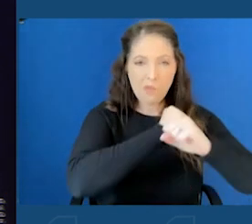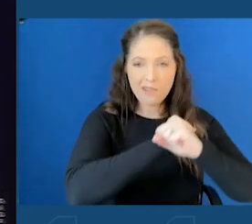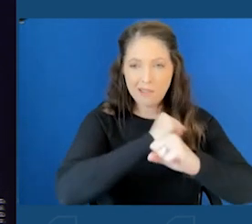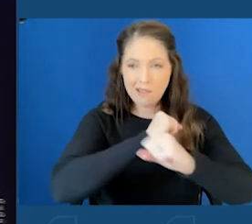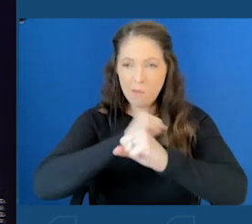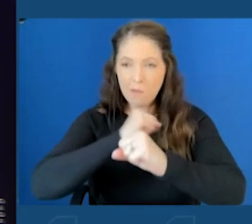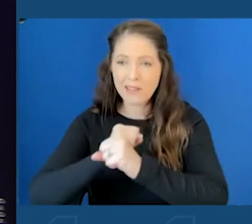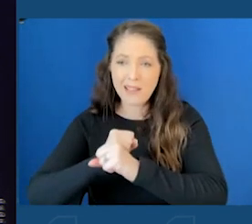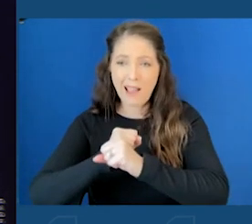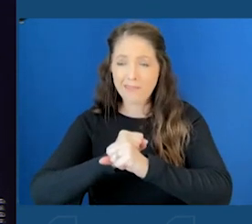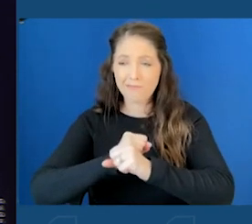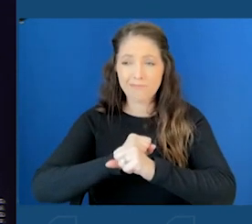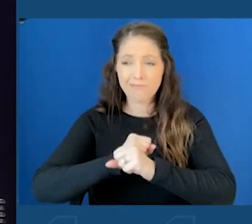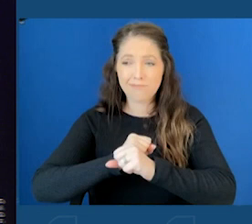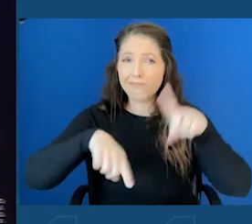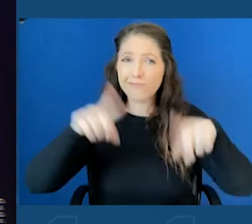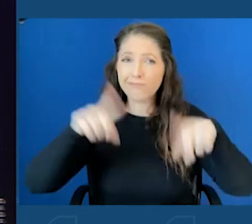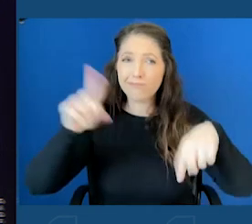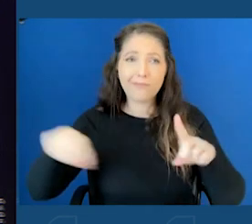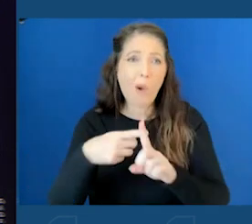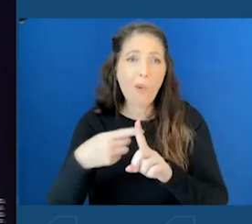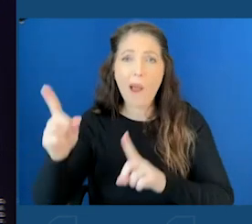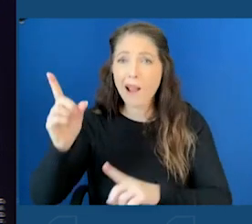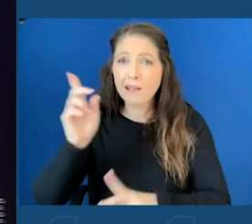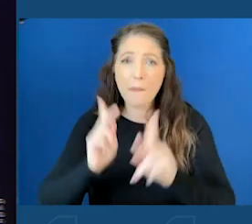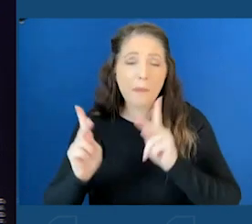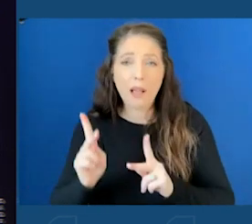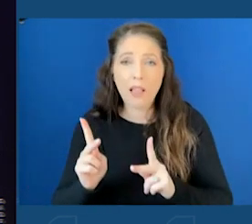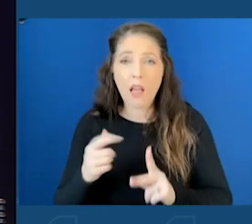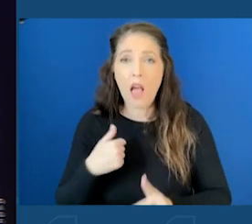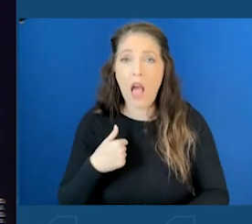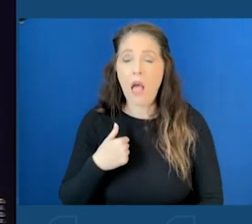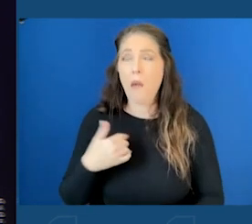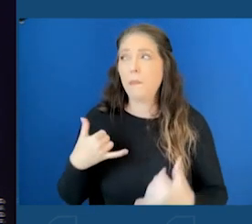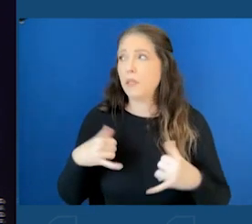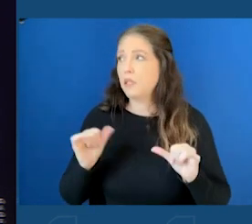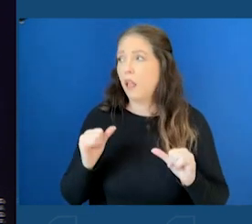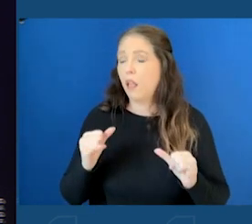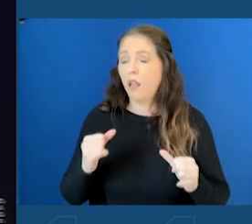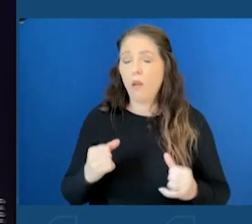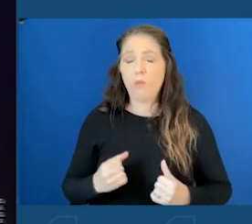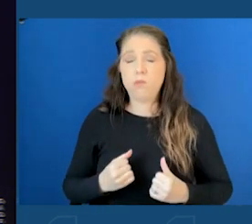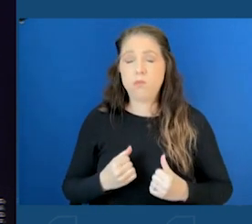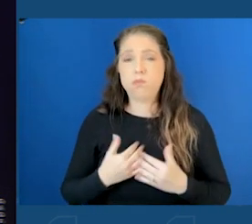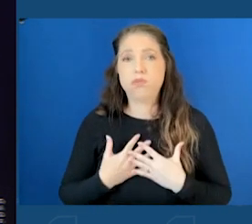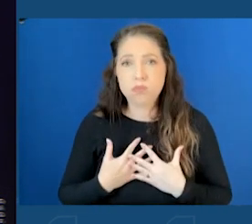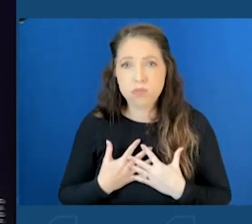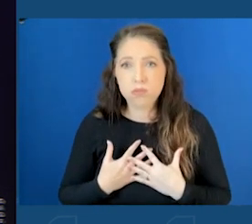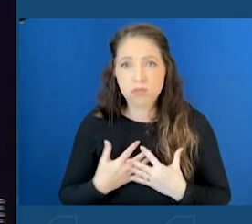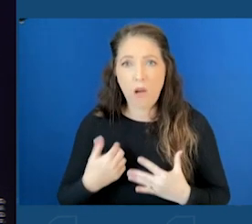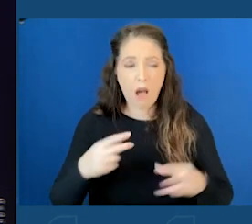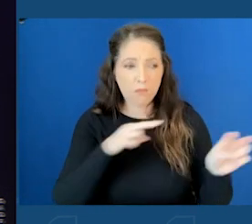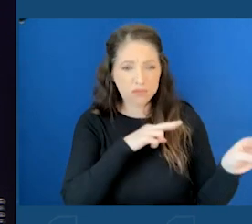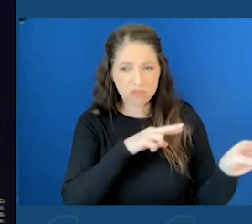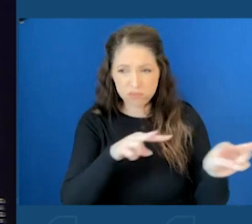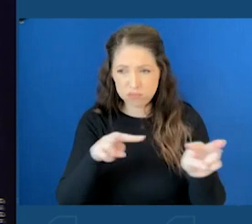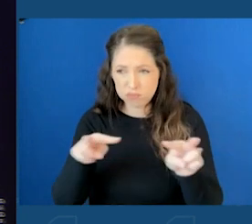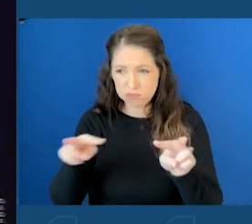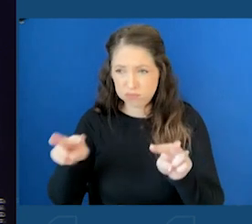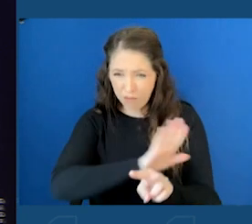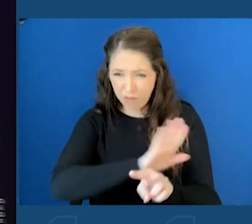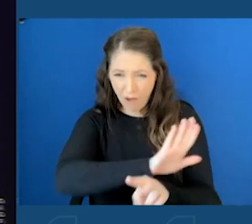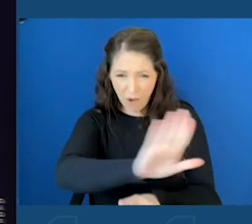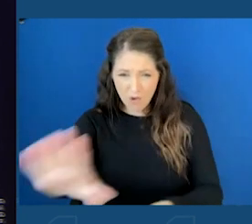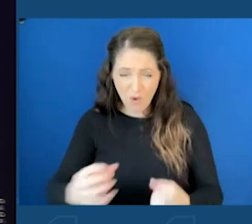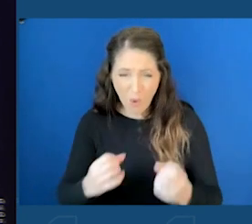strangers. And I'm still in awe of this. Having been to many of these graduations, I look out at their faces and I say, the courage that it takes to say, I